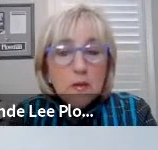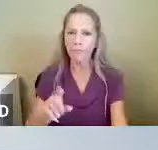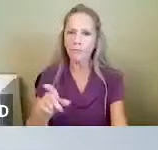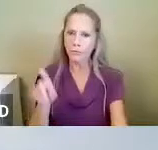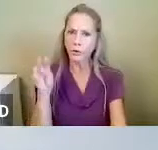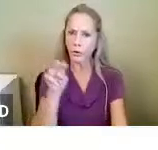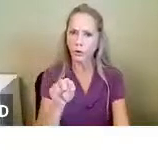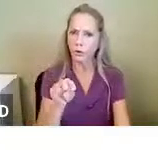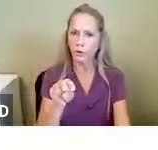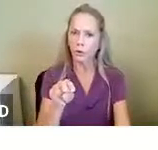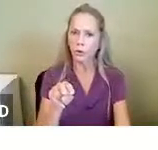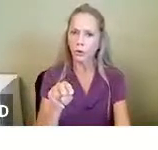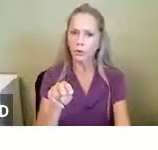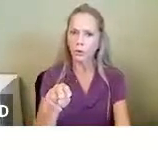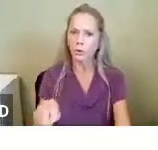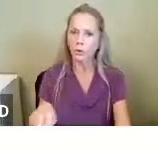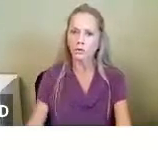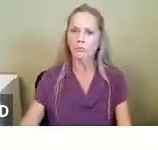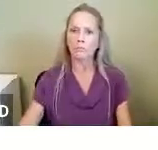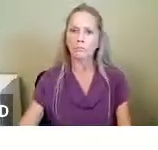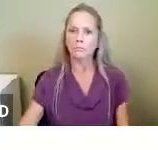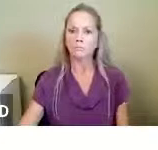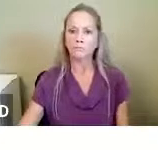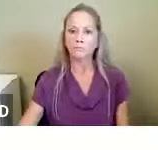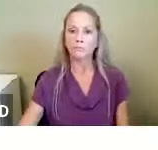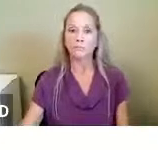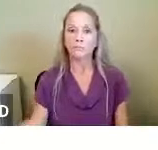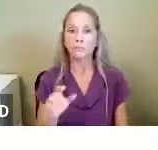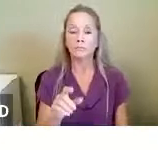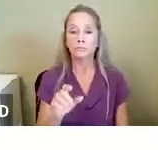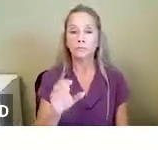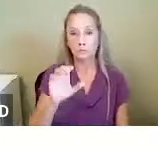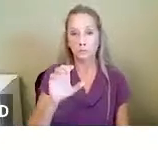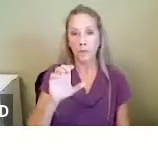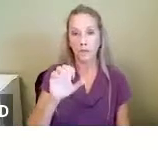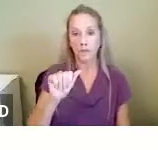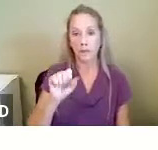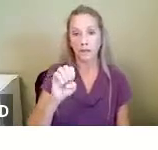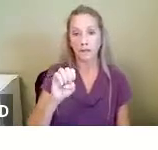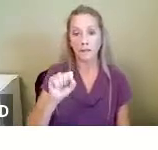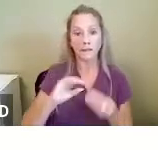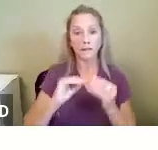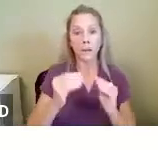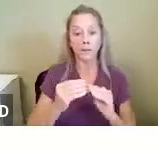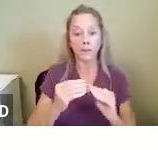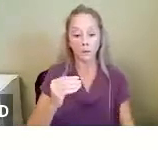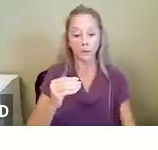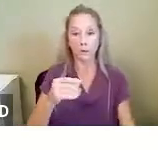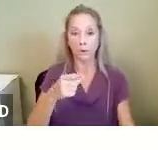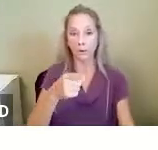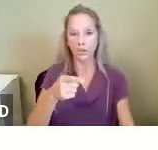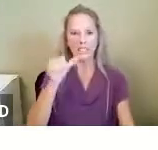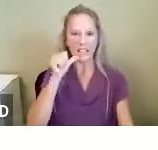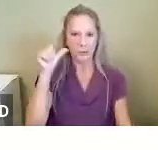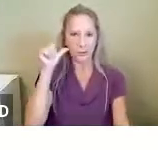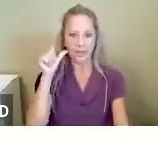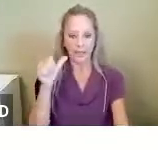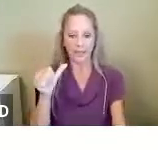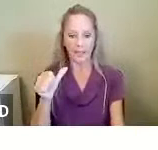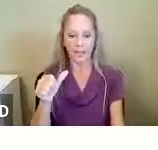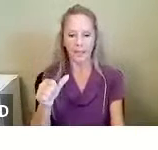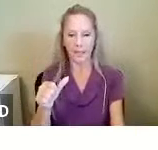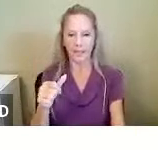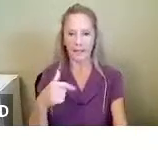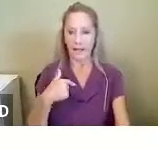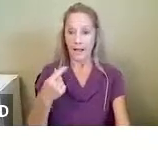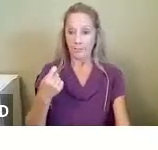take a look at the slide that represents cases as of yesterday. So I'm trying to breathe and